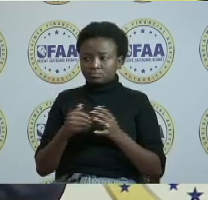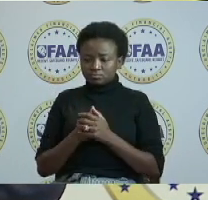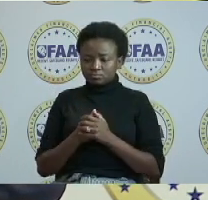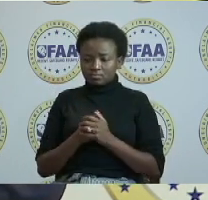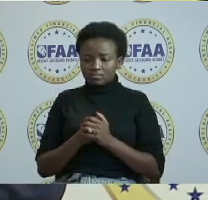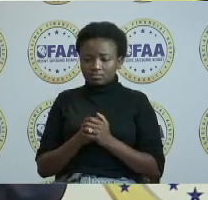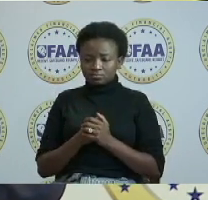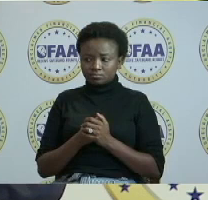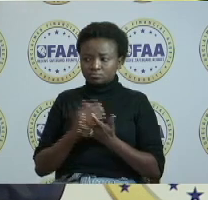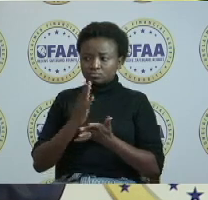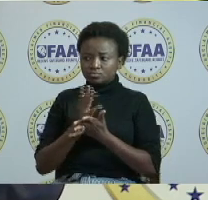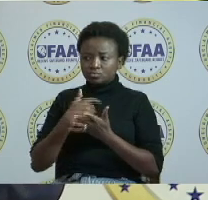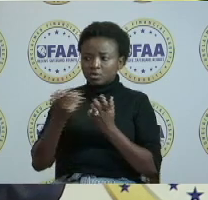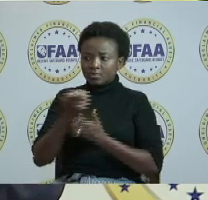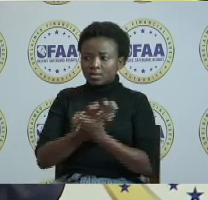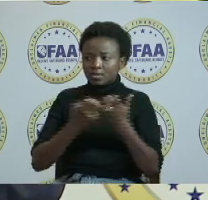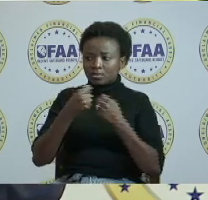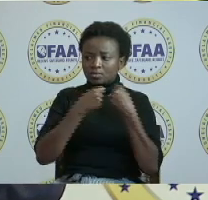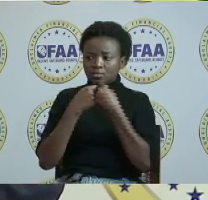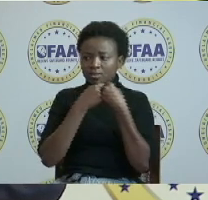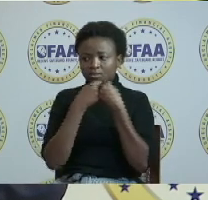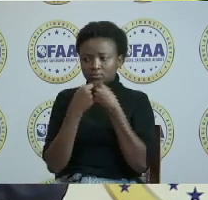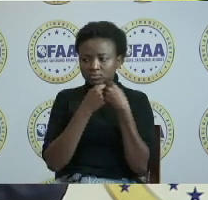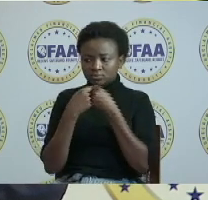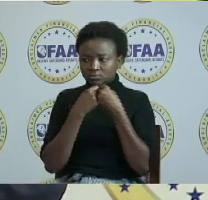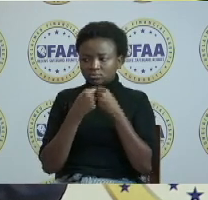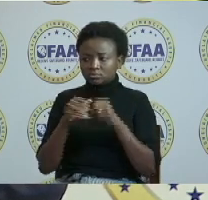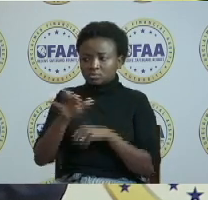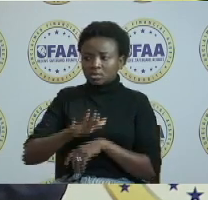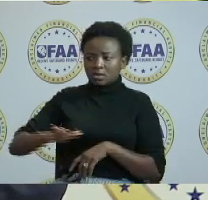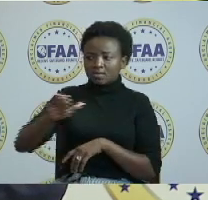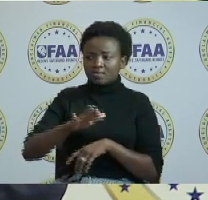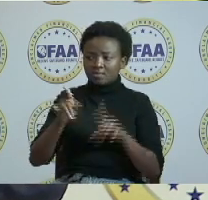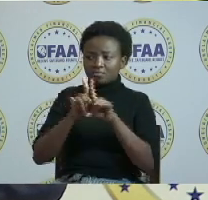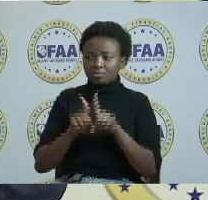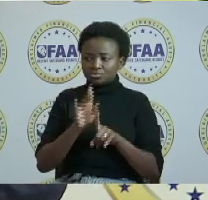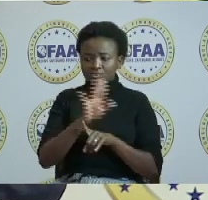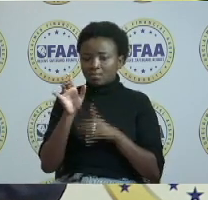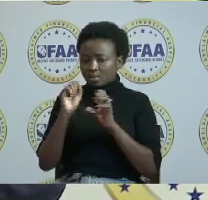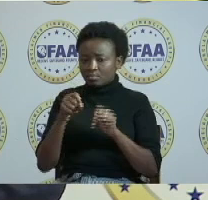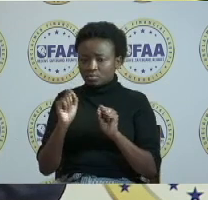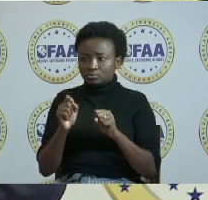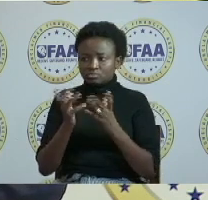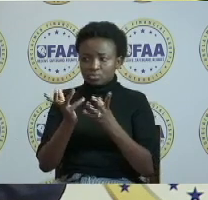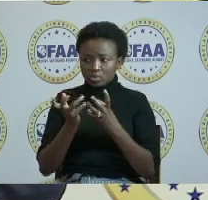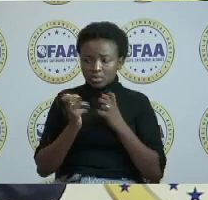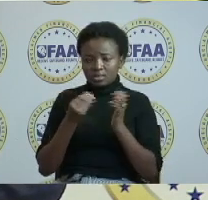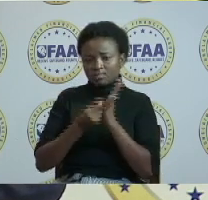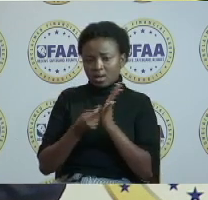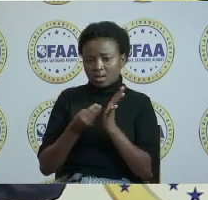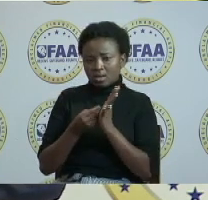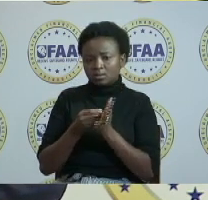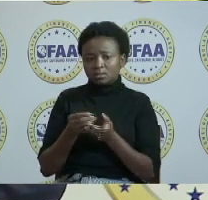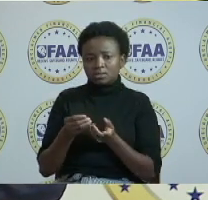an economic difficult environment and who could do with an extra shilling or